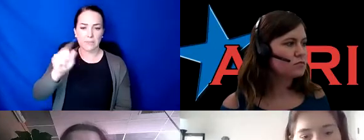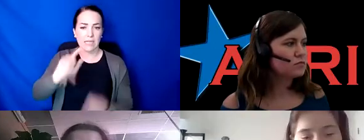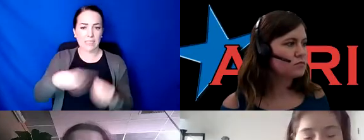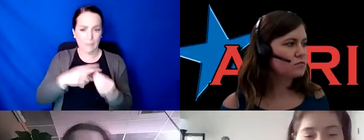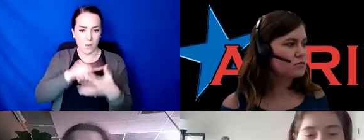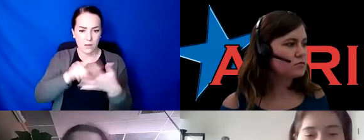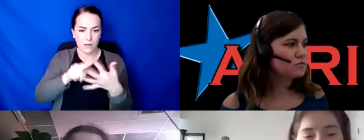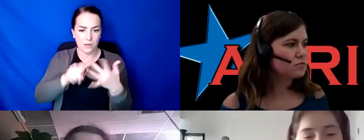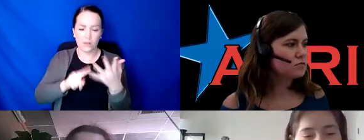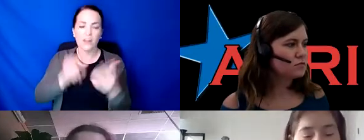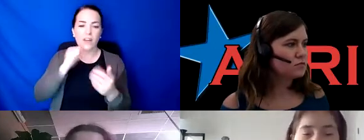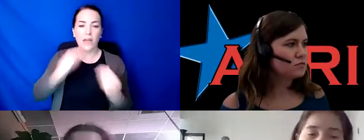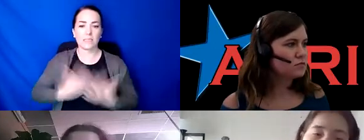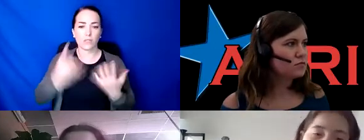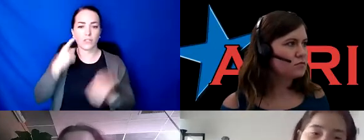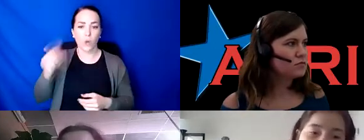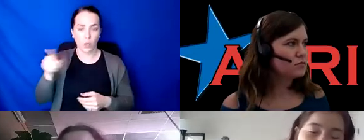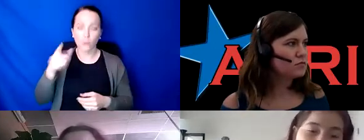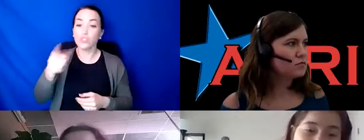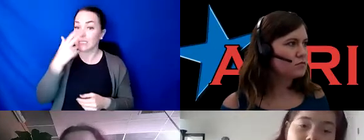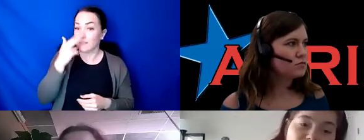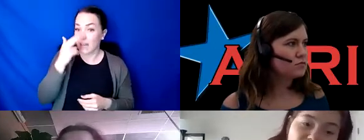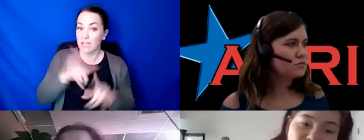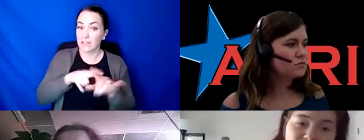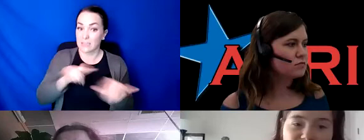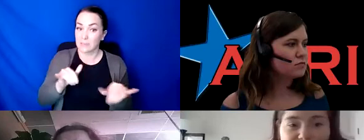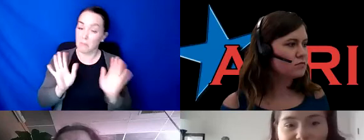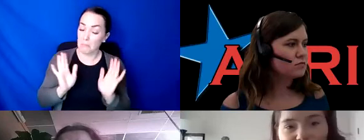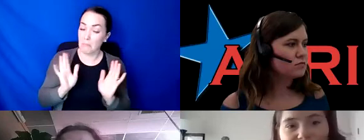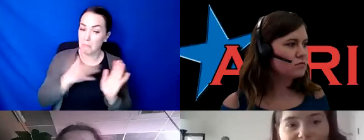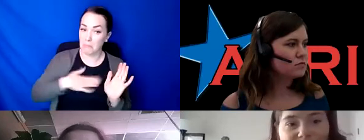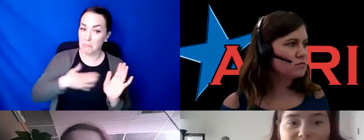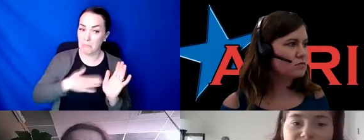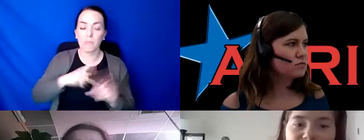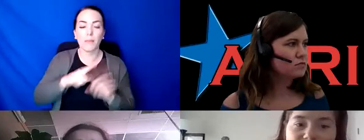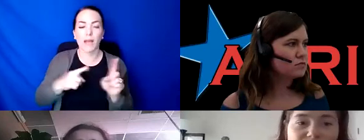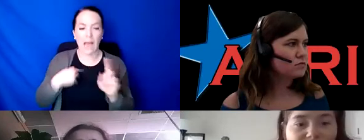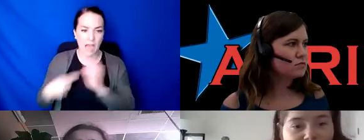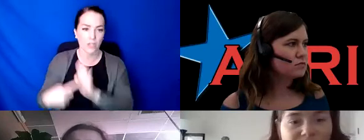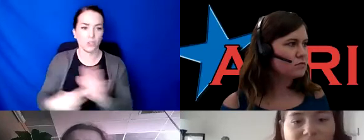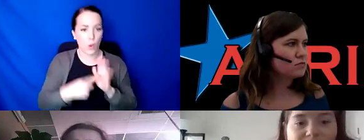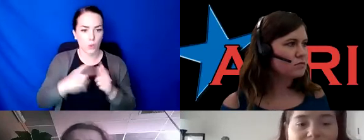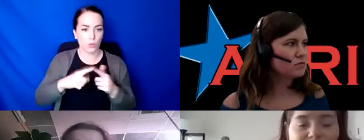And she's humorous too. But I show that to my group.